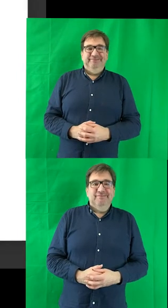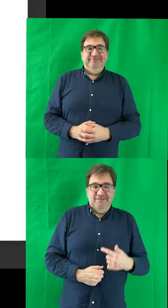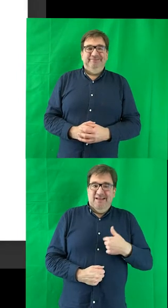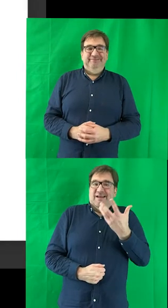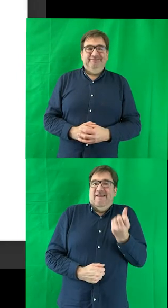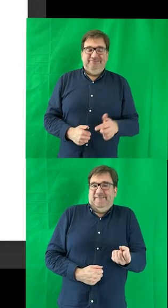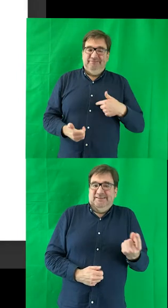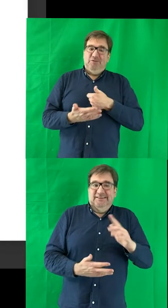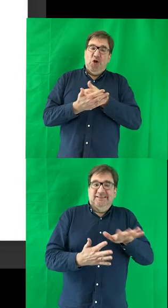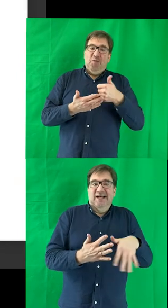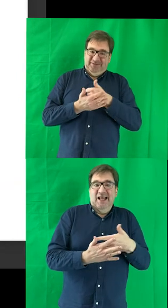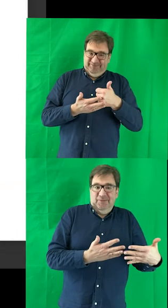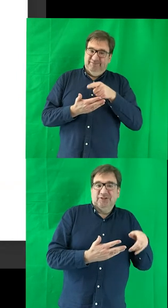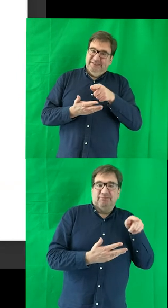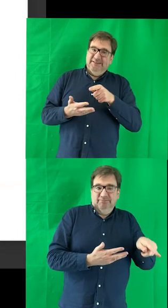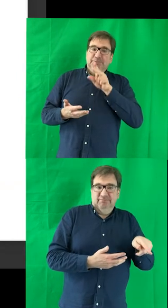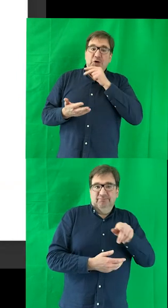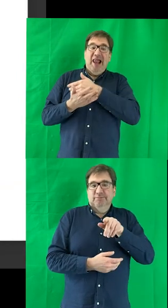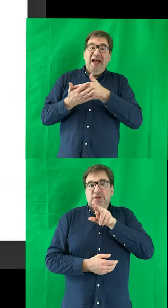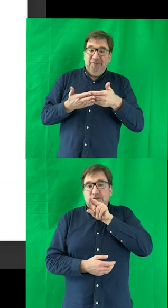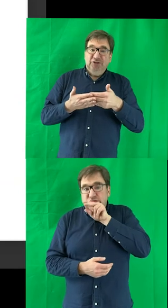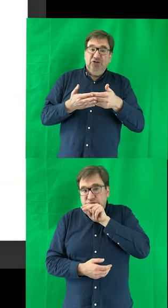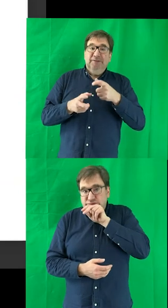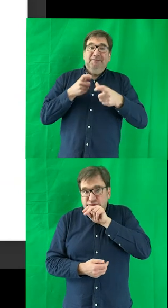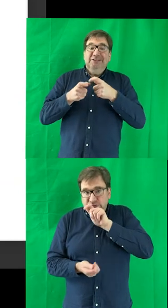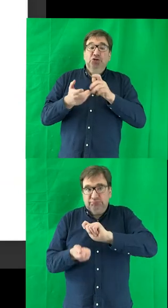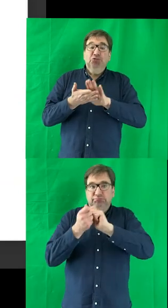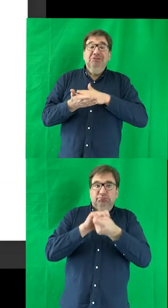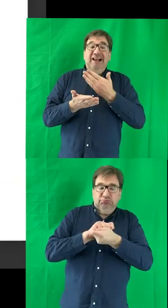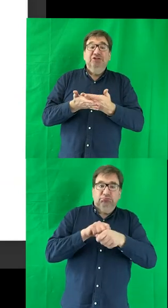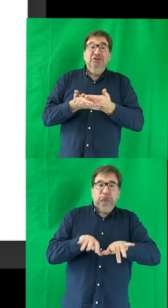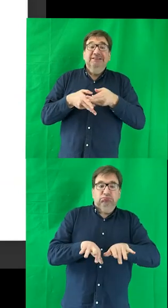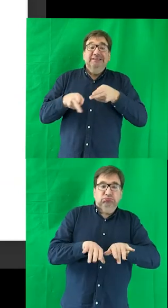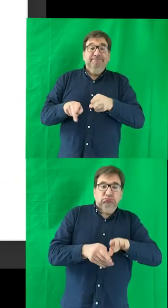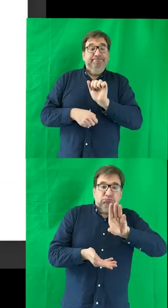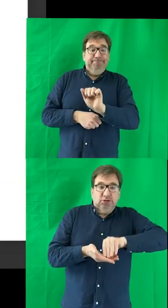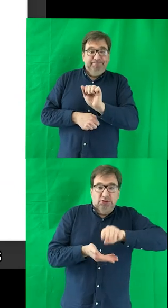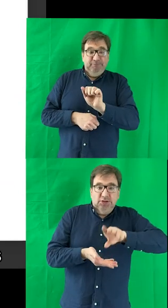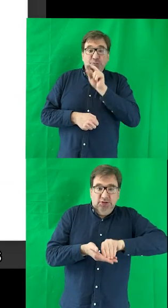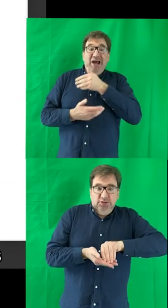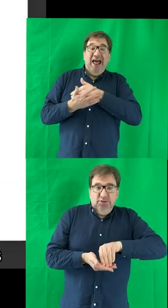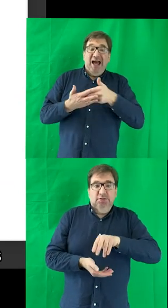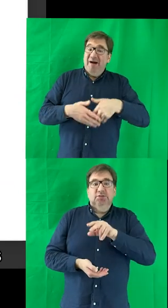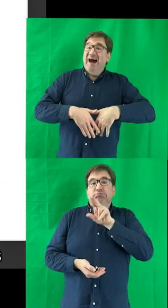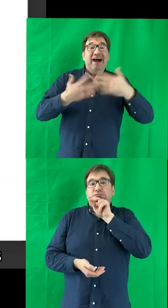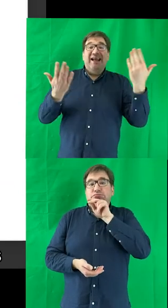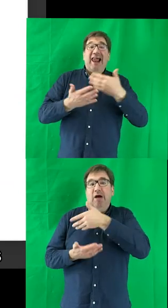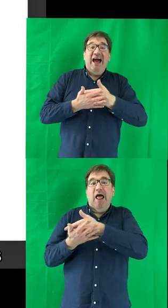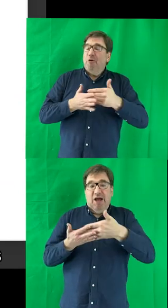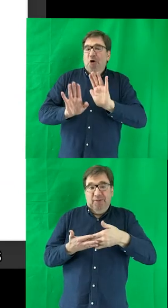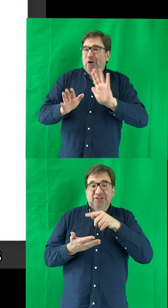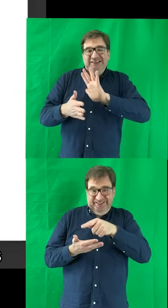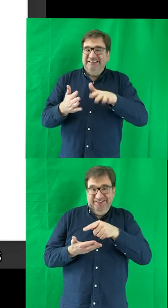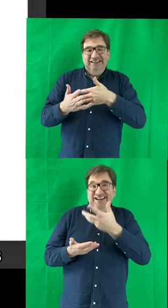what we have typically on regarding spoken language machine translation systems, so spoken languages as